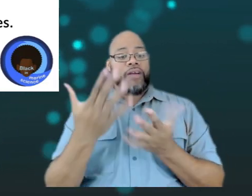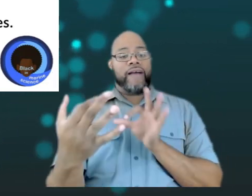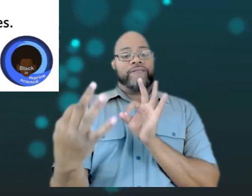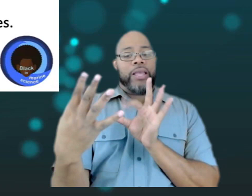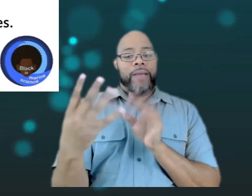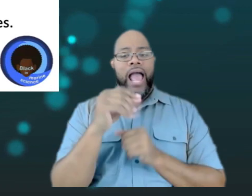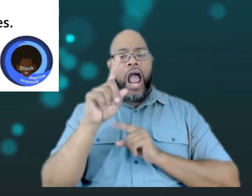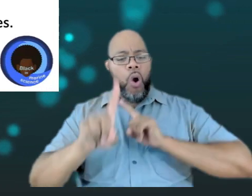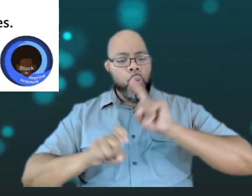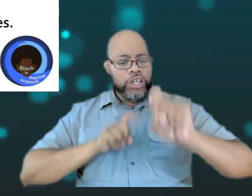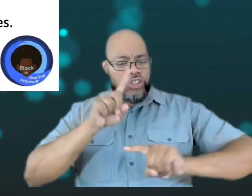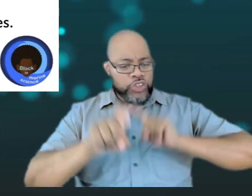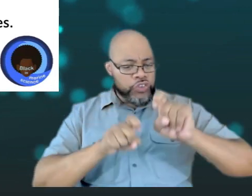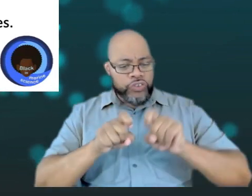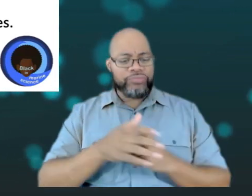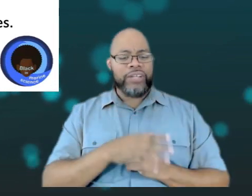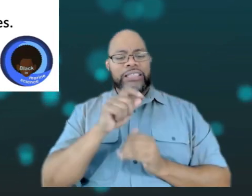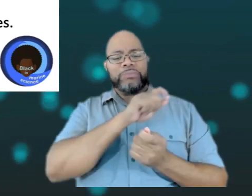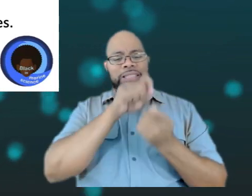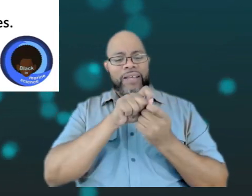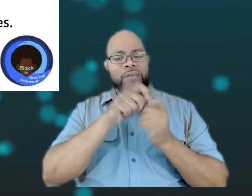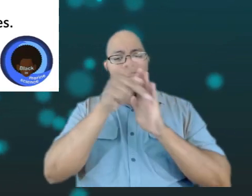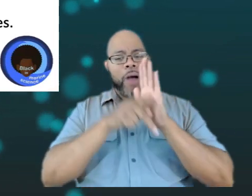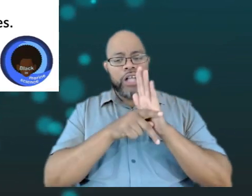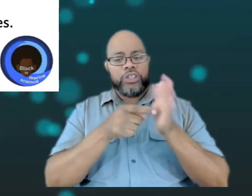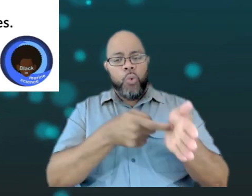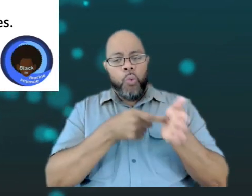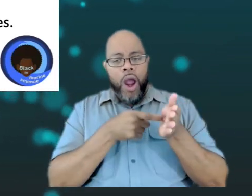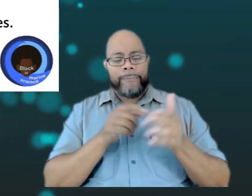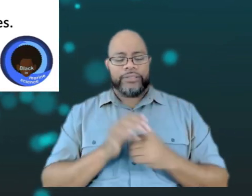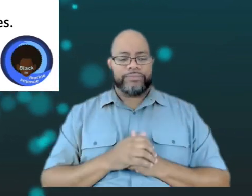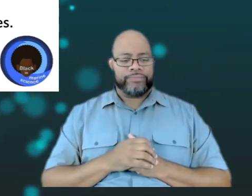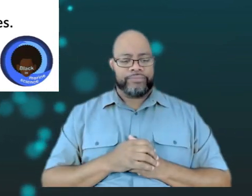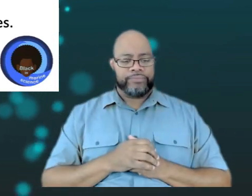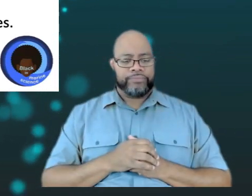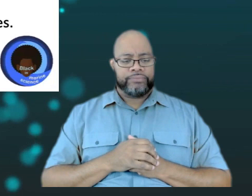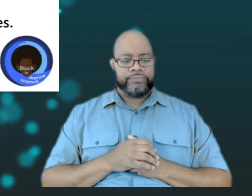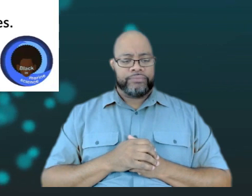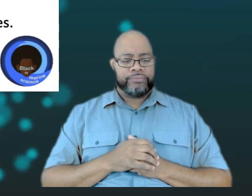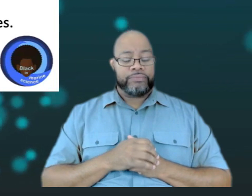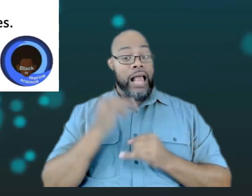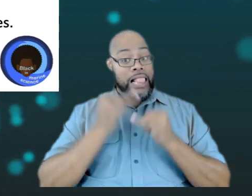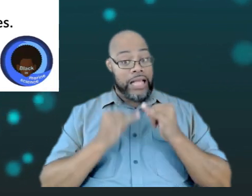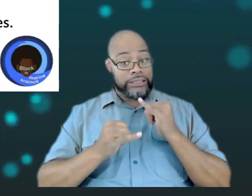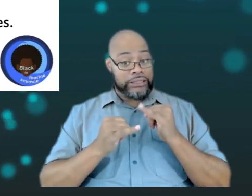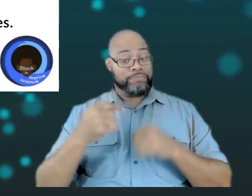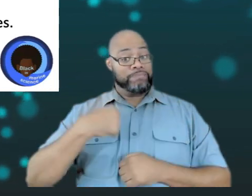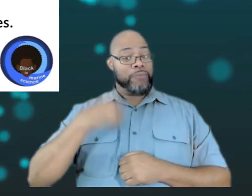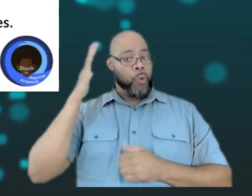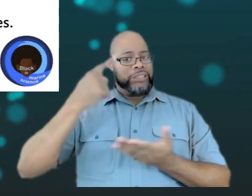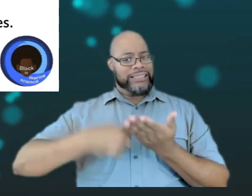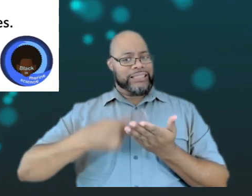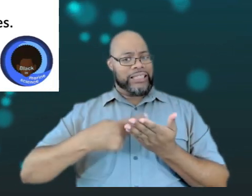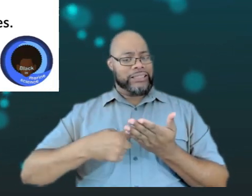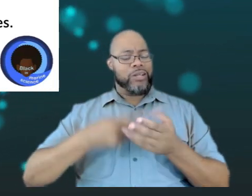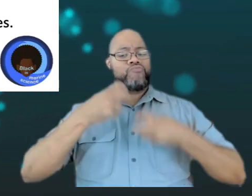provide feedback, questions, and specific policy requirements. And lastly, the one I will be